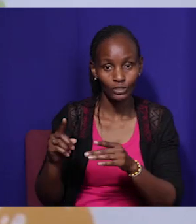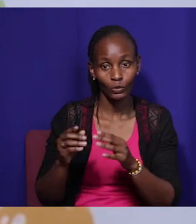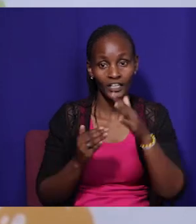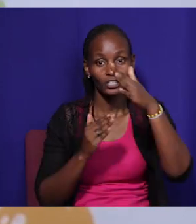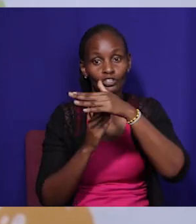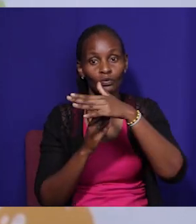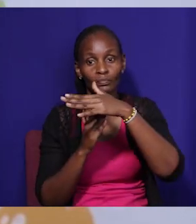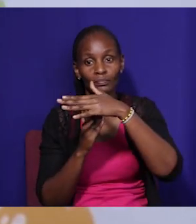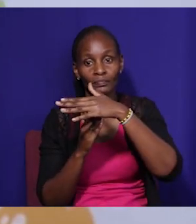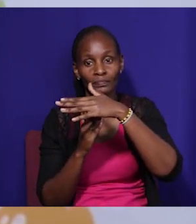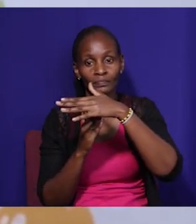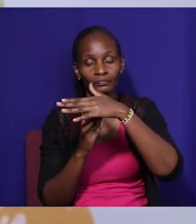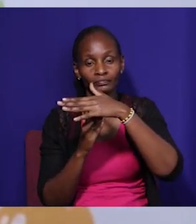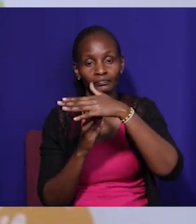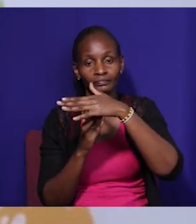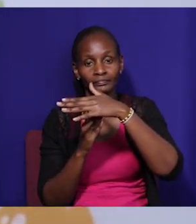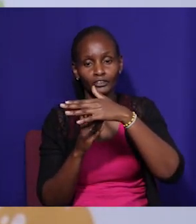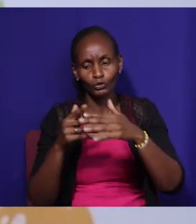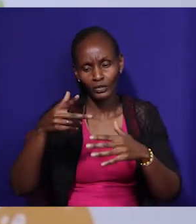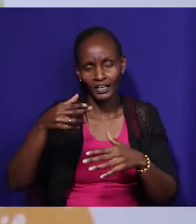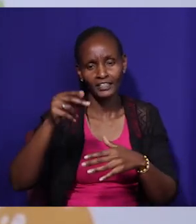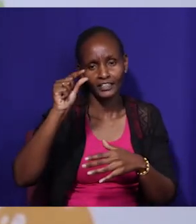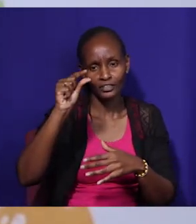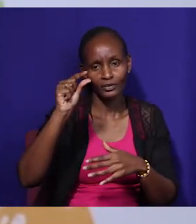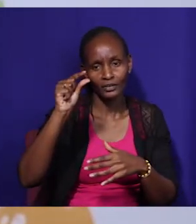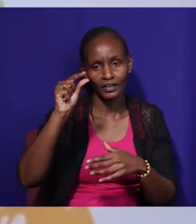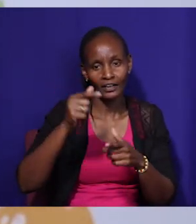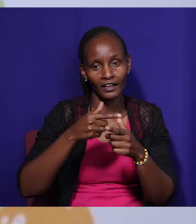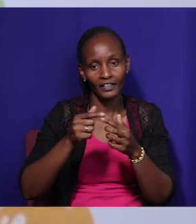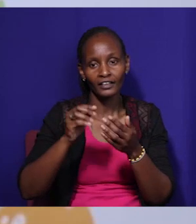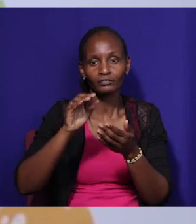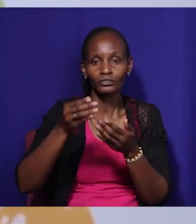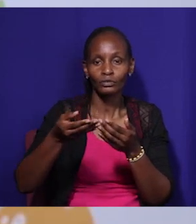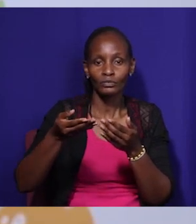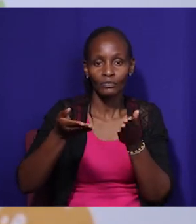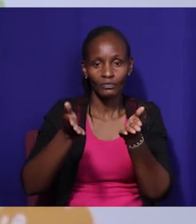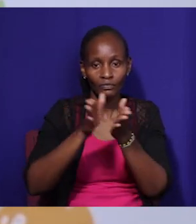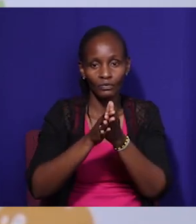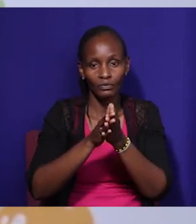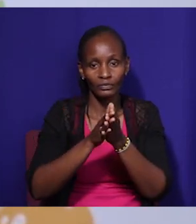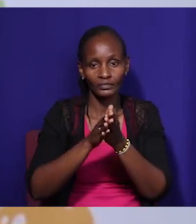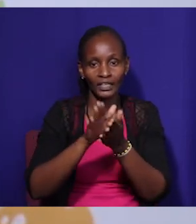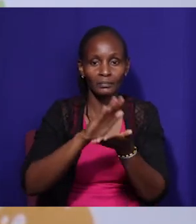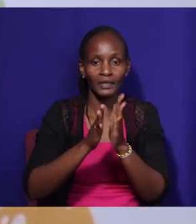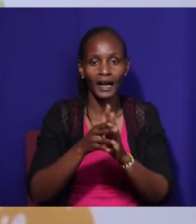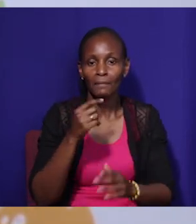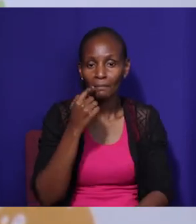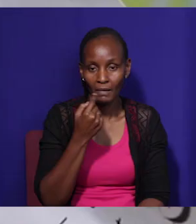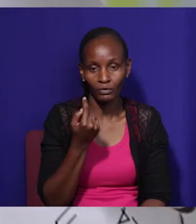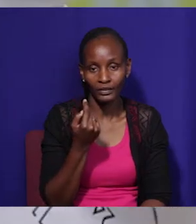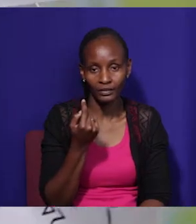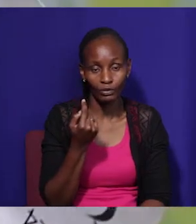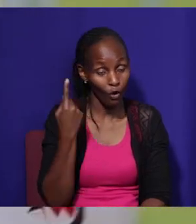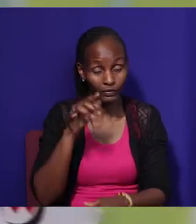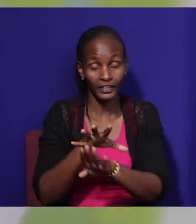I'll snip there just a bit and fold. That gives me a mouth. But on the